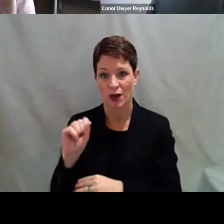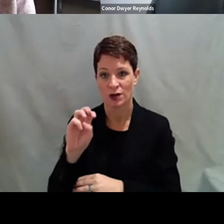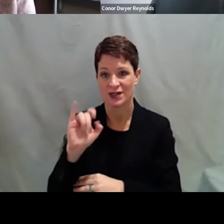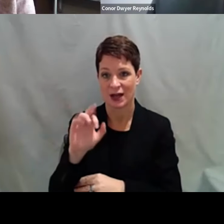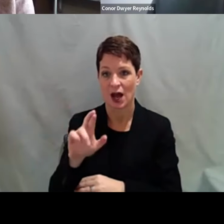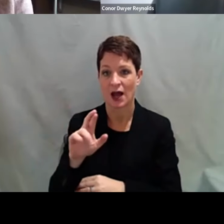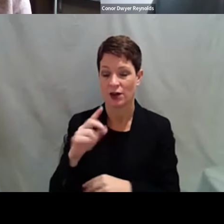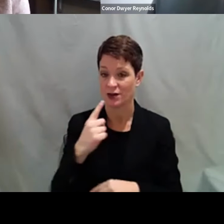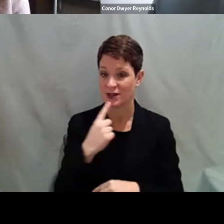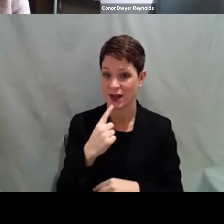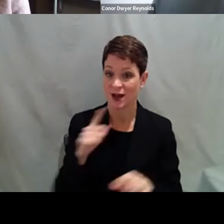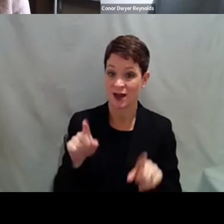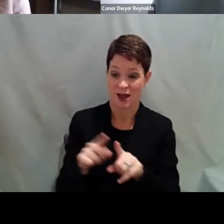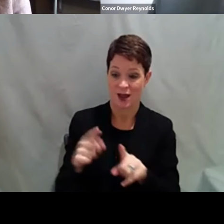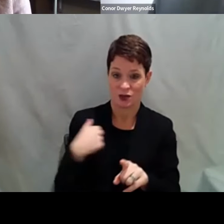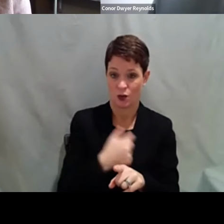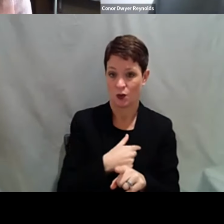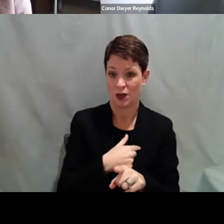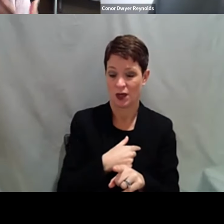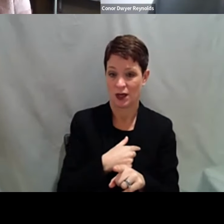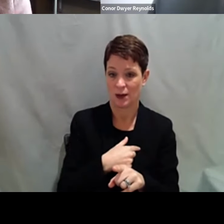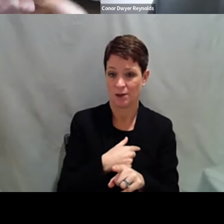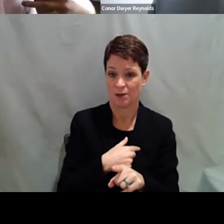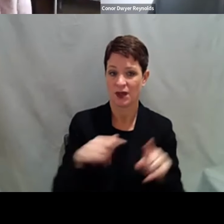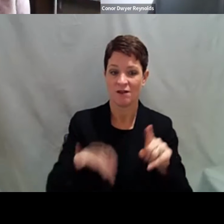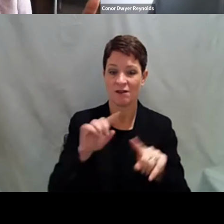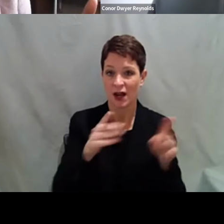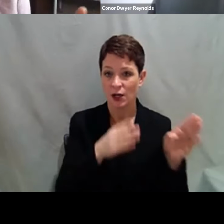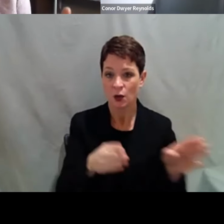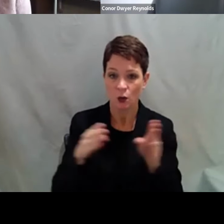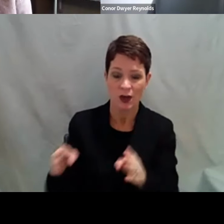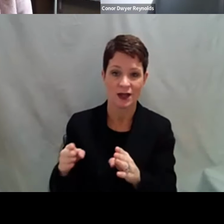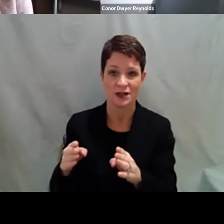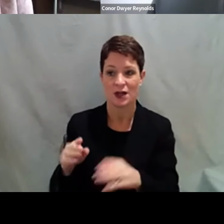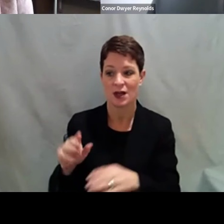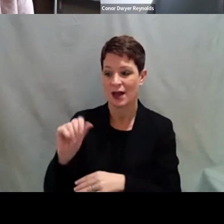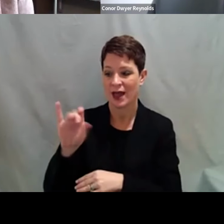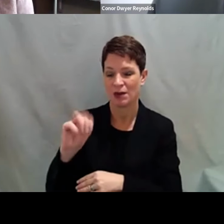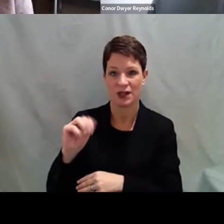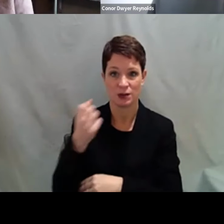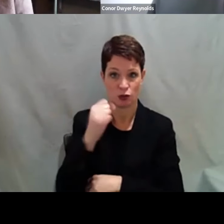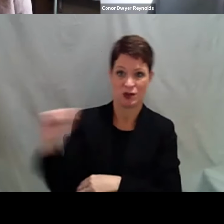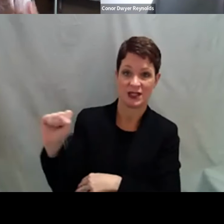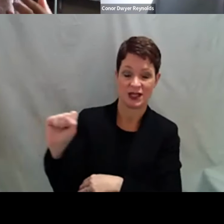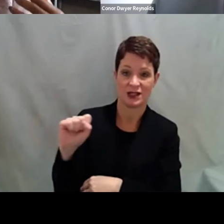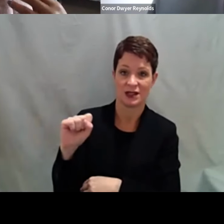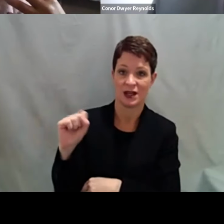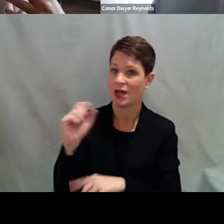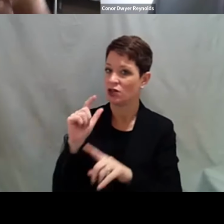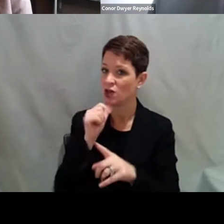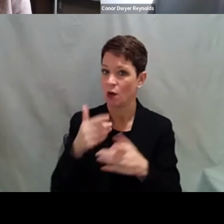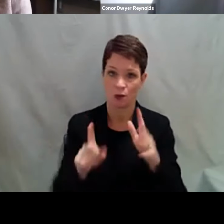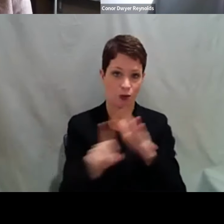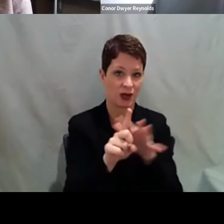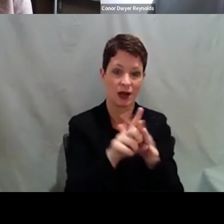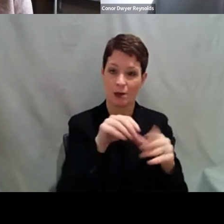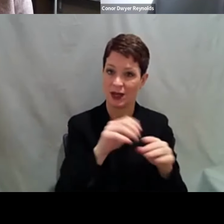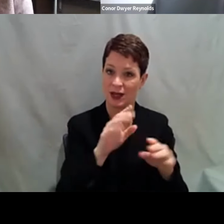made, as we find ways to resist ableism in legal education, as we have